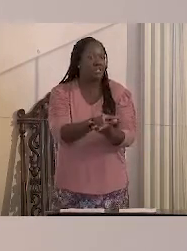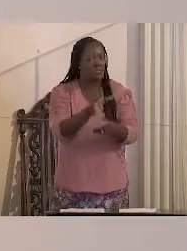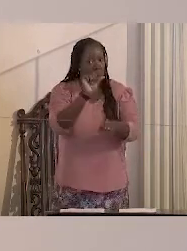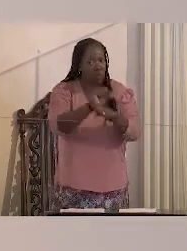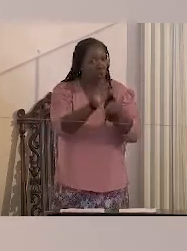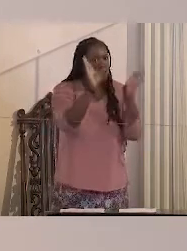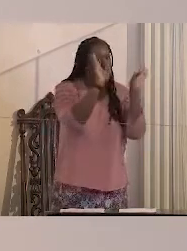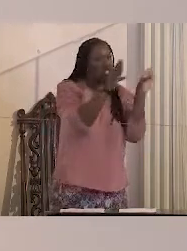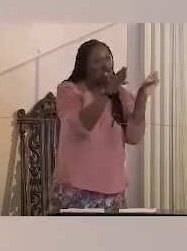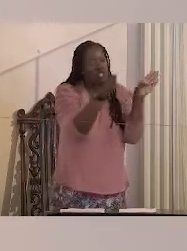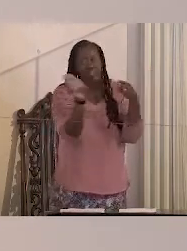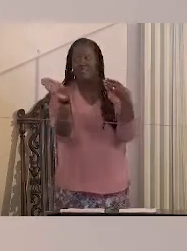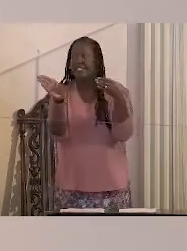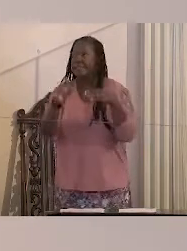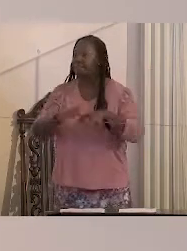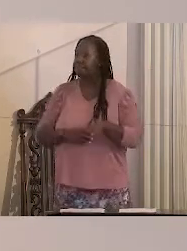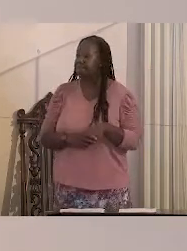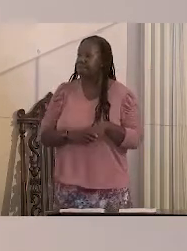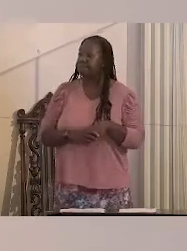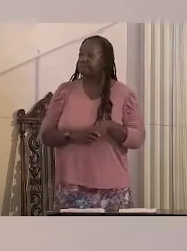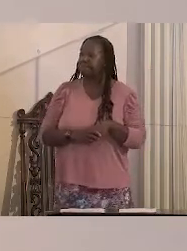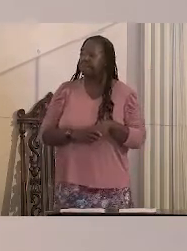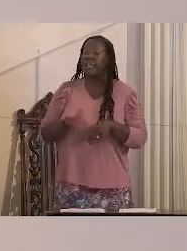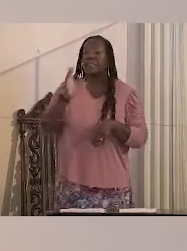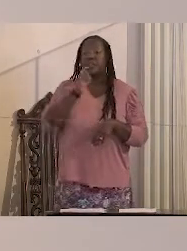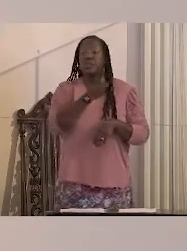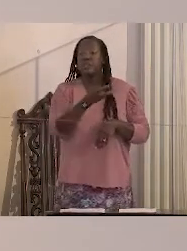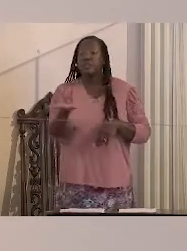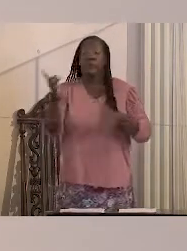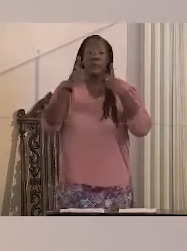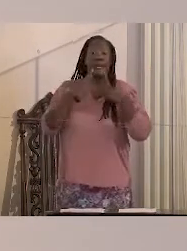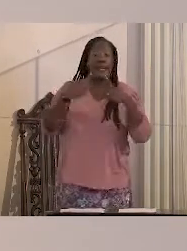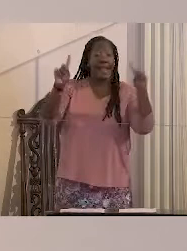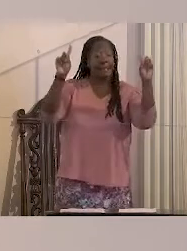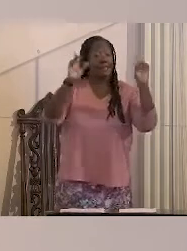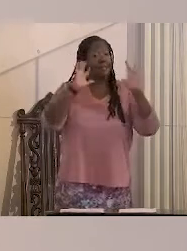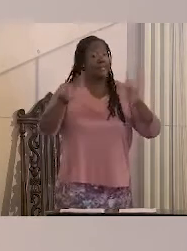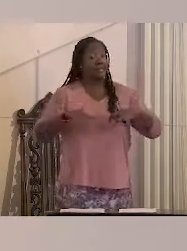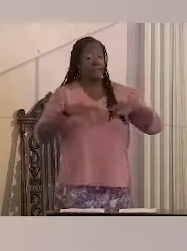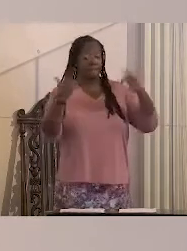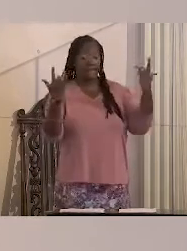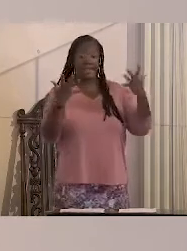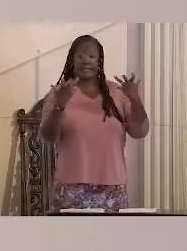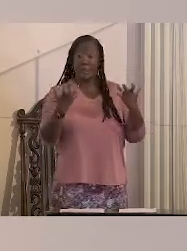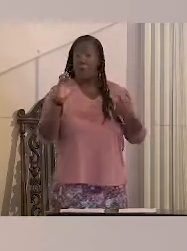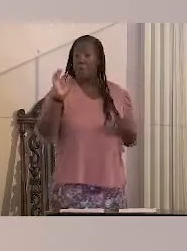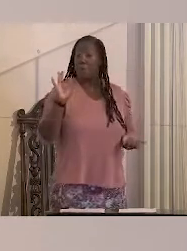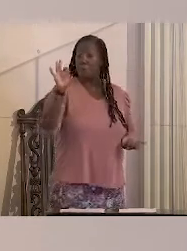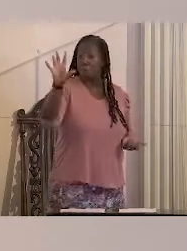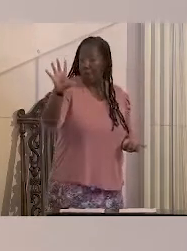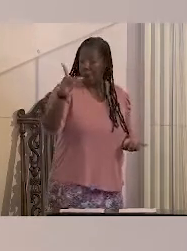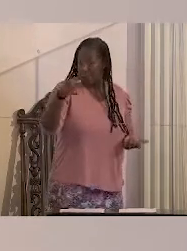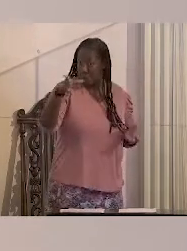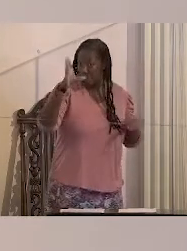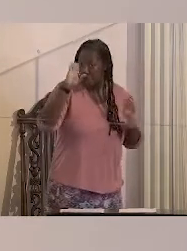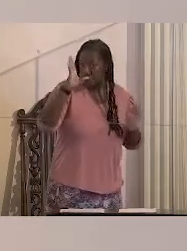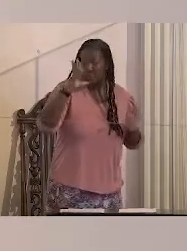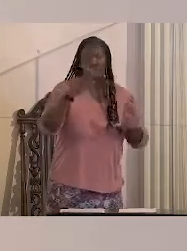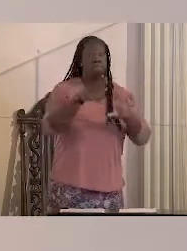bit. So there are a couple of announcements and events that I want to draw to your attention first before